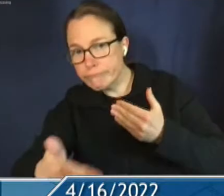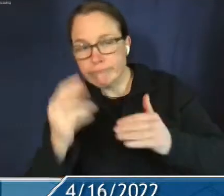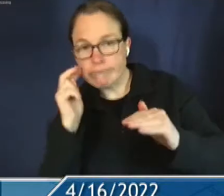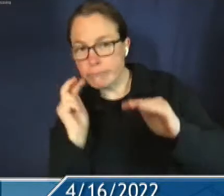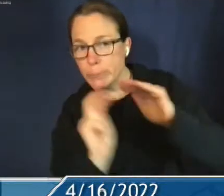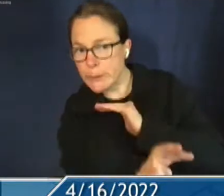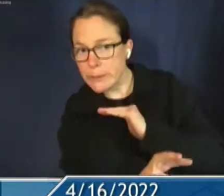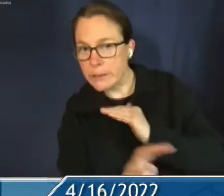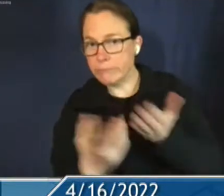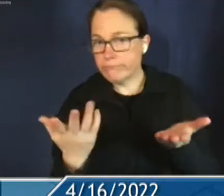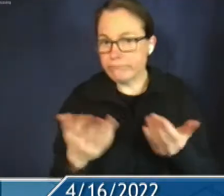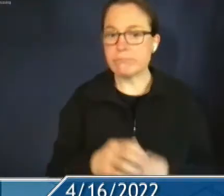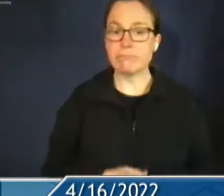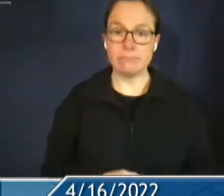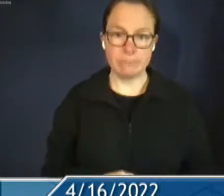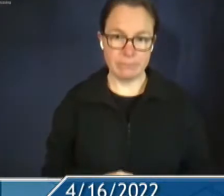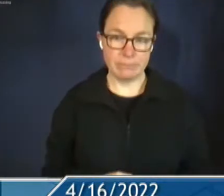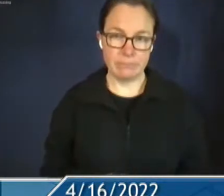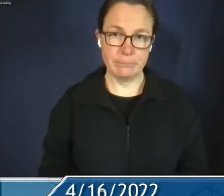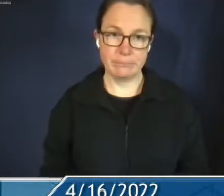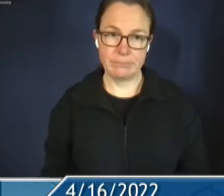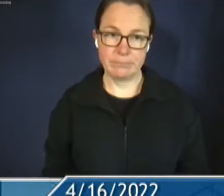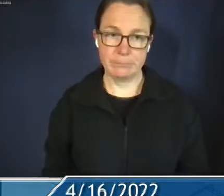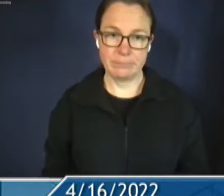year. Next slide, please.